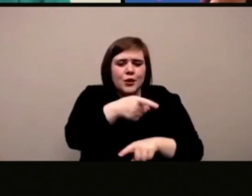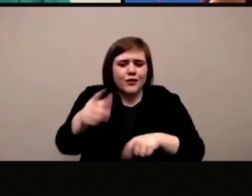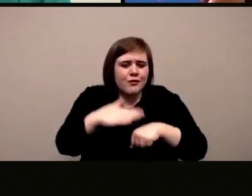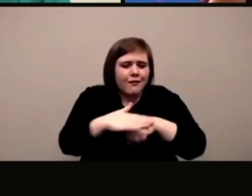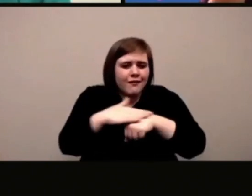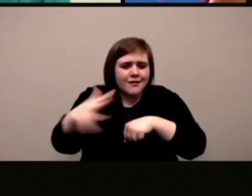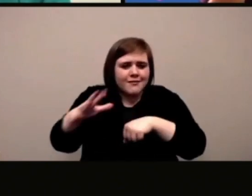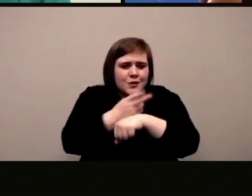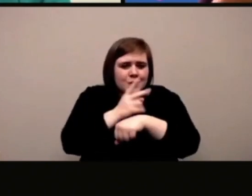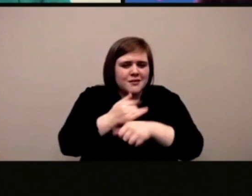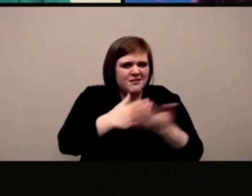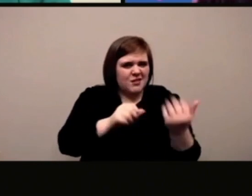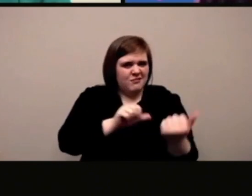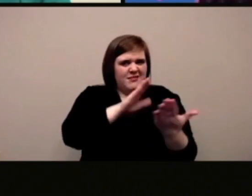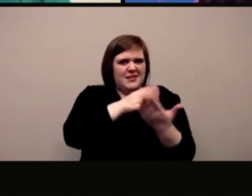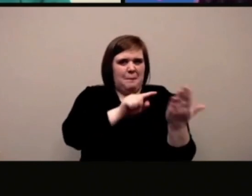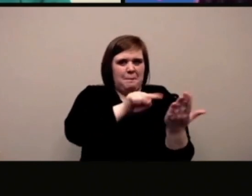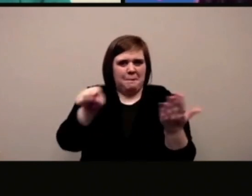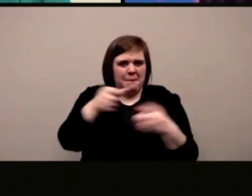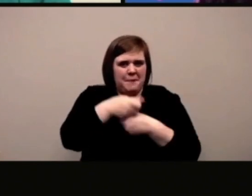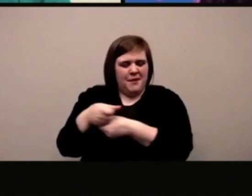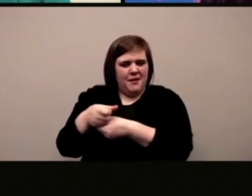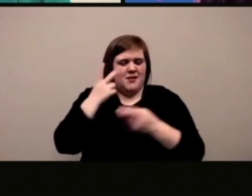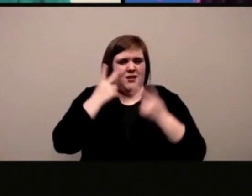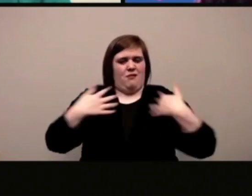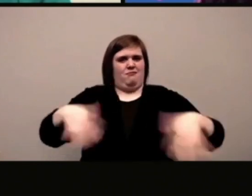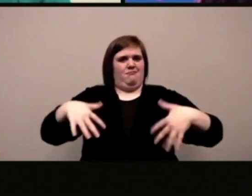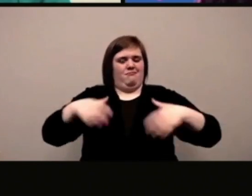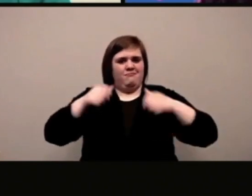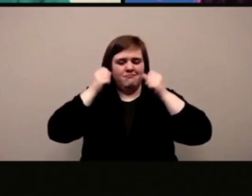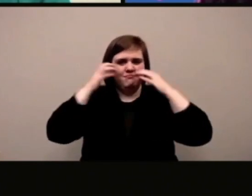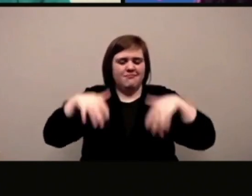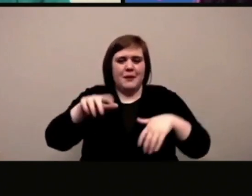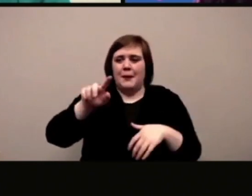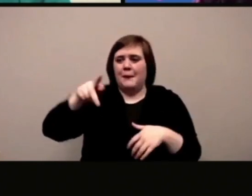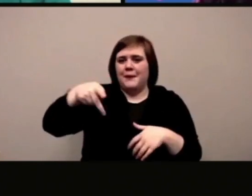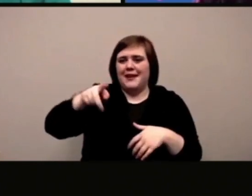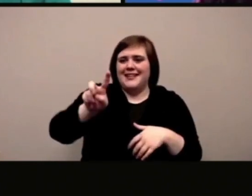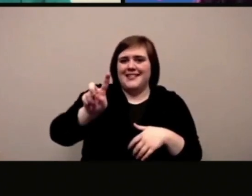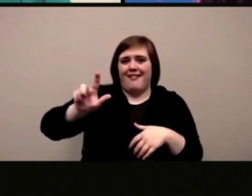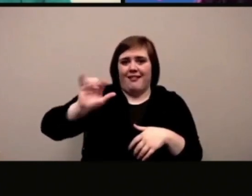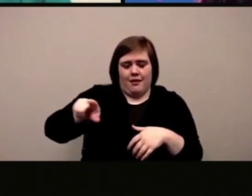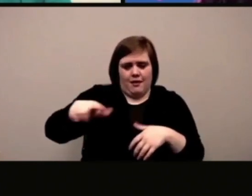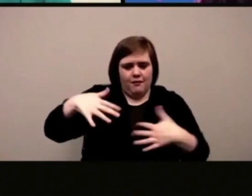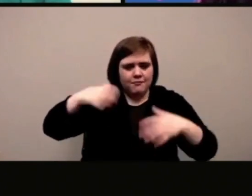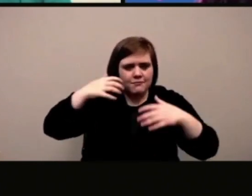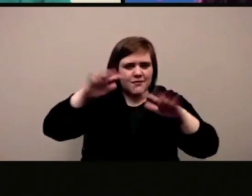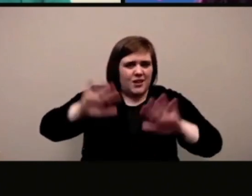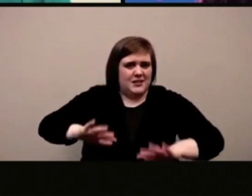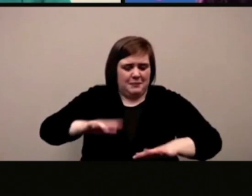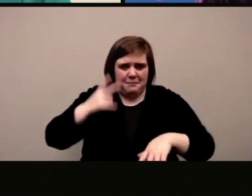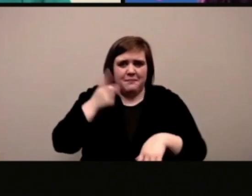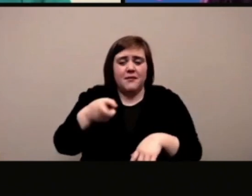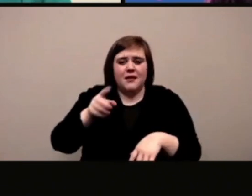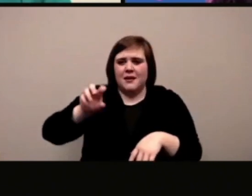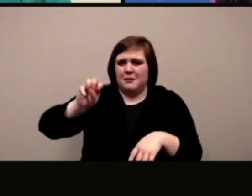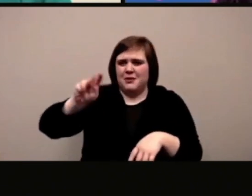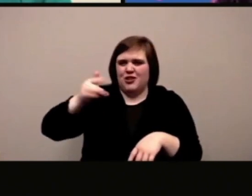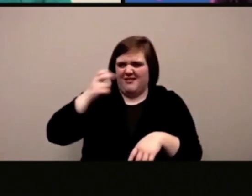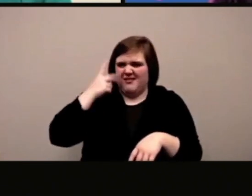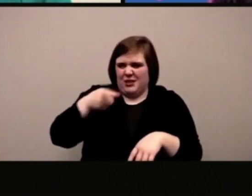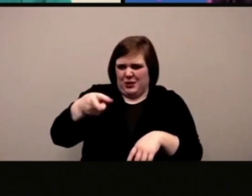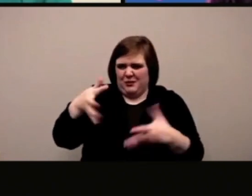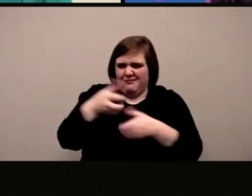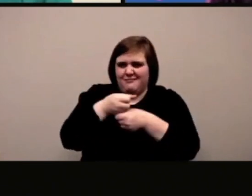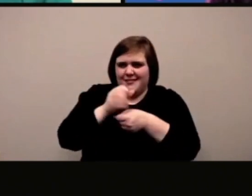of these things. I saw some awesome PBLs using Scratch that Michelle, you were working on with some. I've